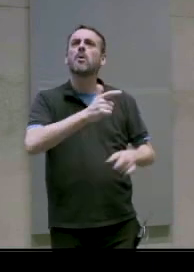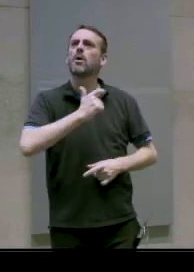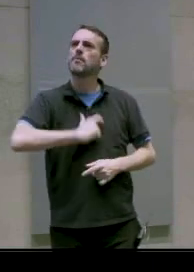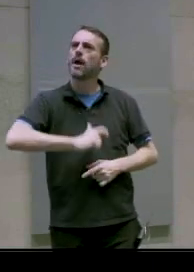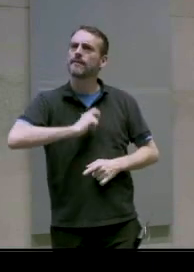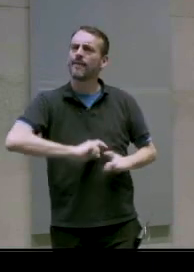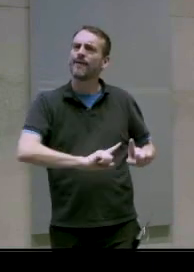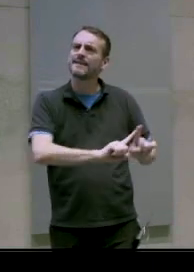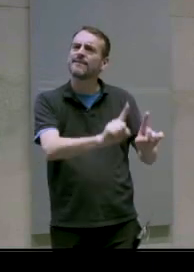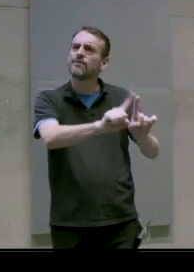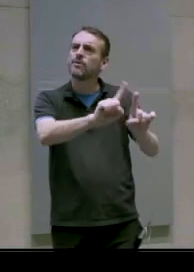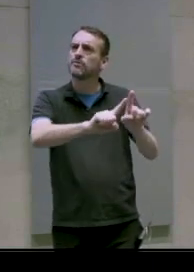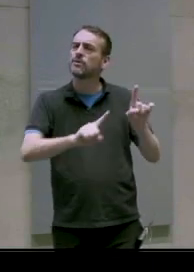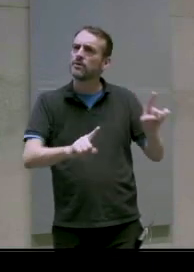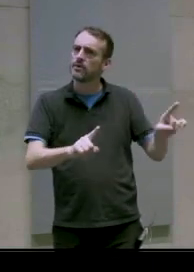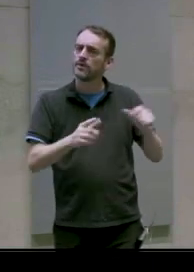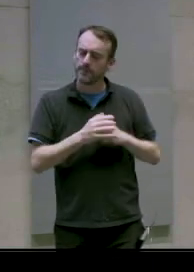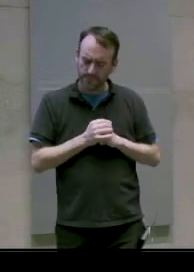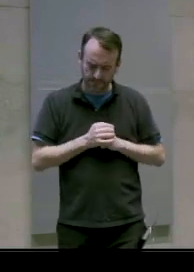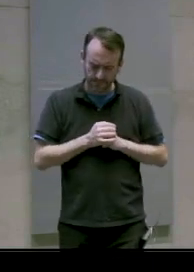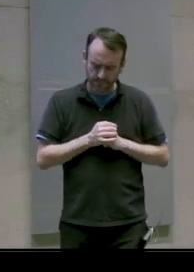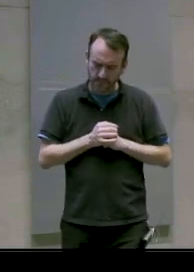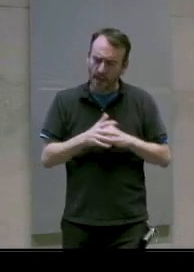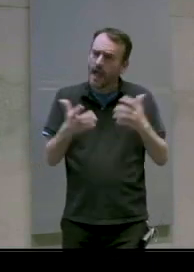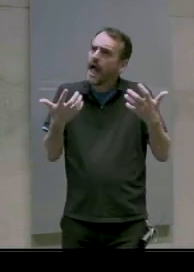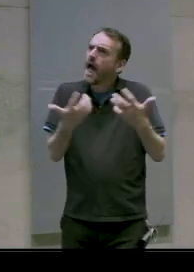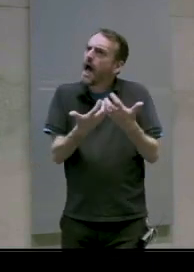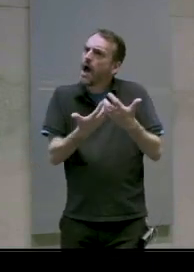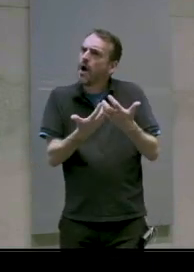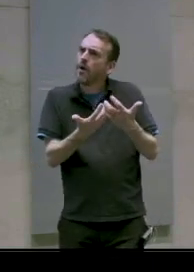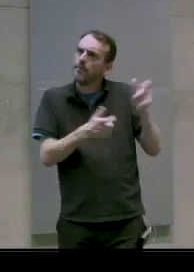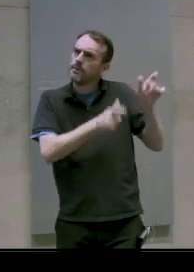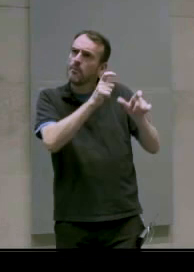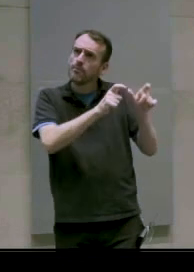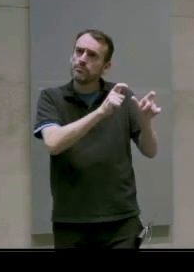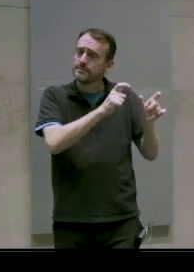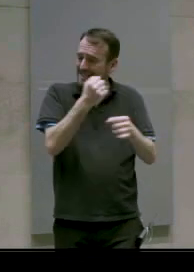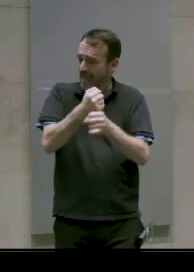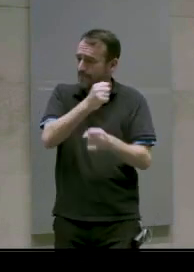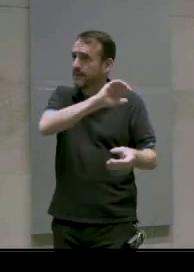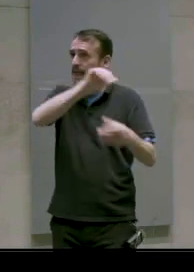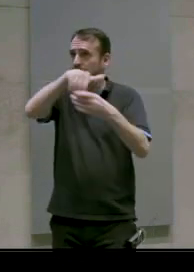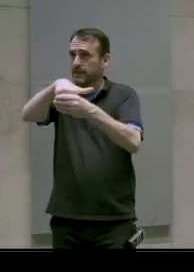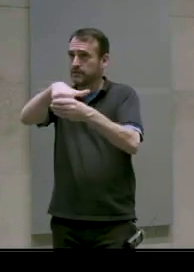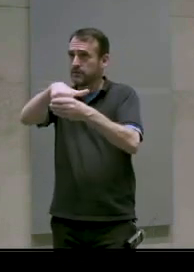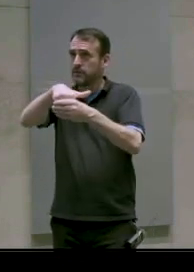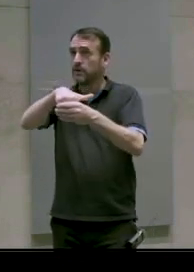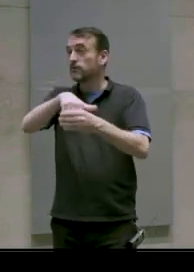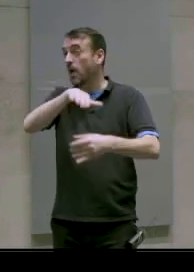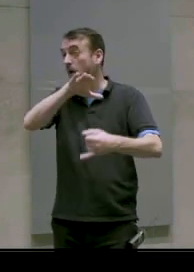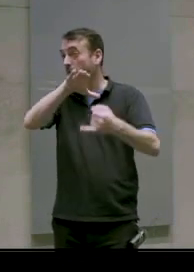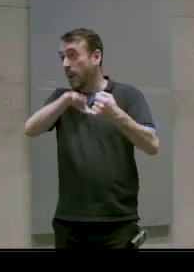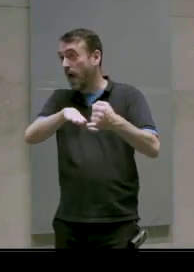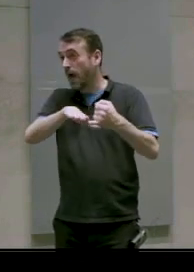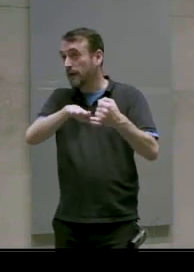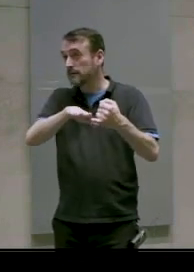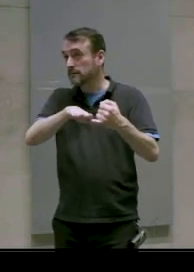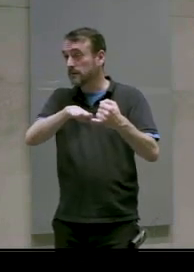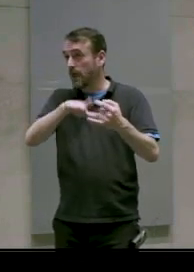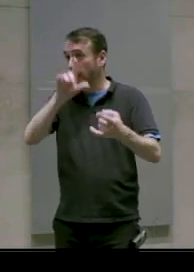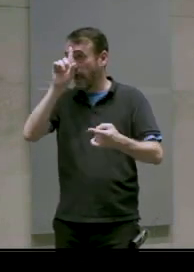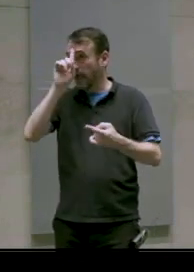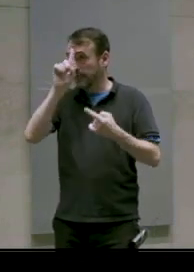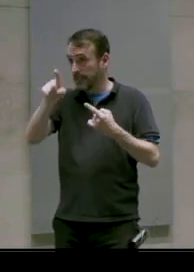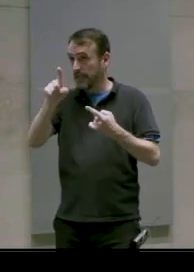as a question, we could ask, how can people bring themselves into your game? Our last suggestion is to allow for different ways